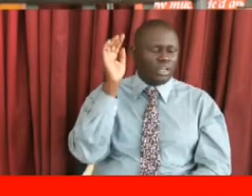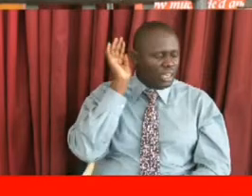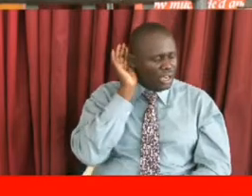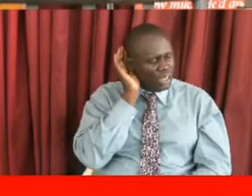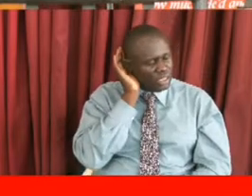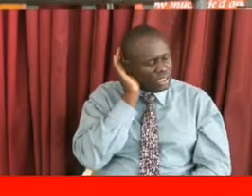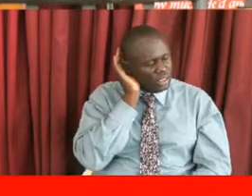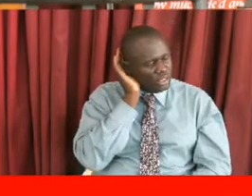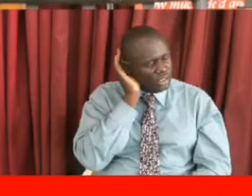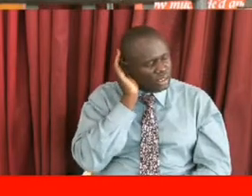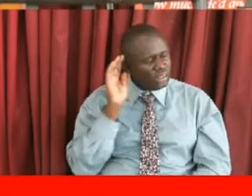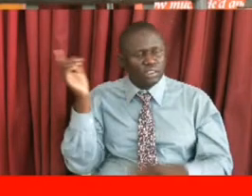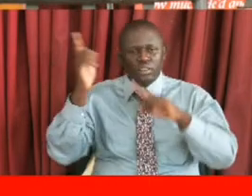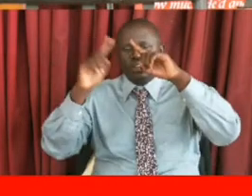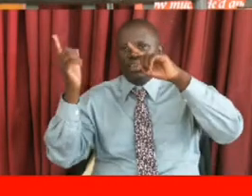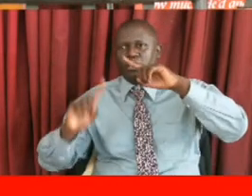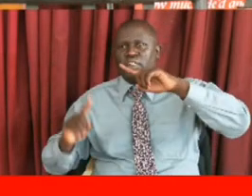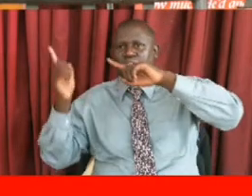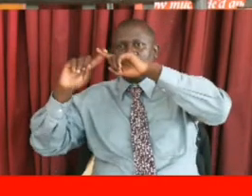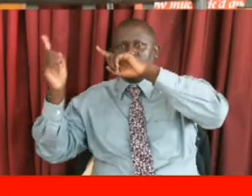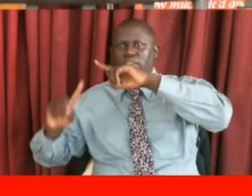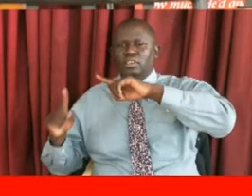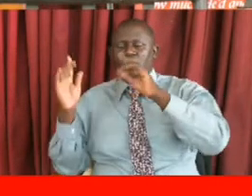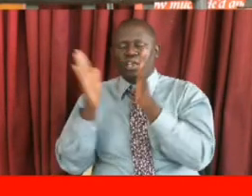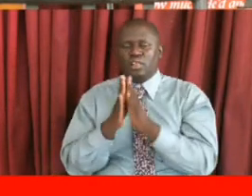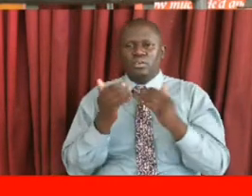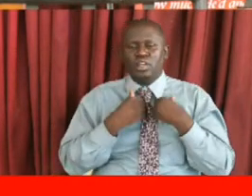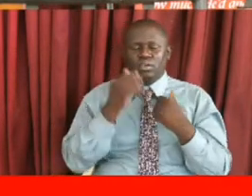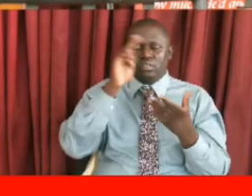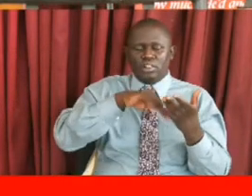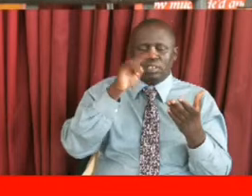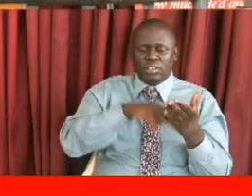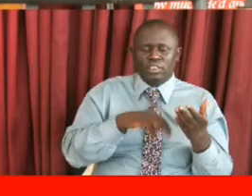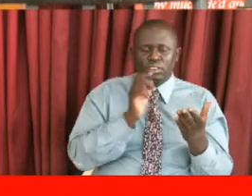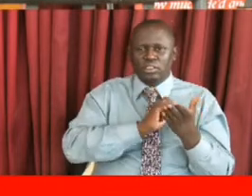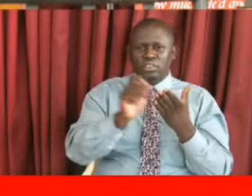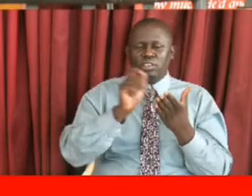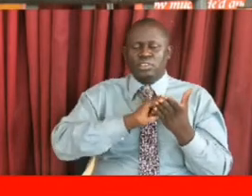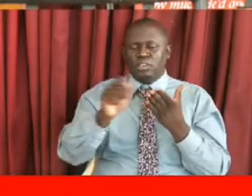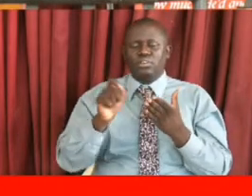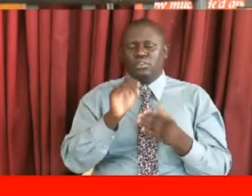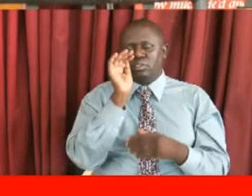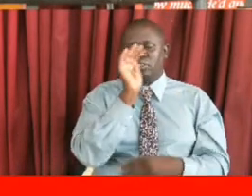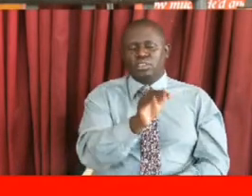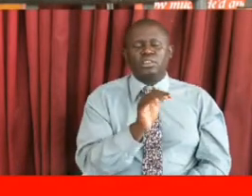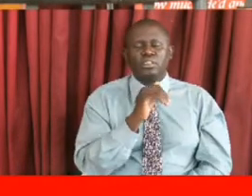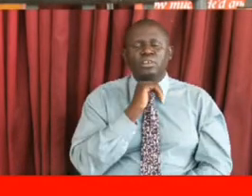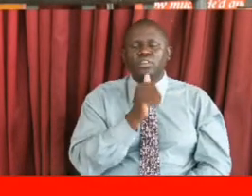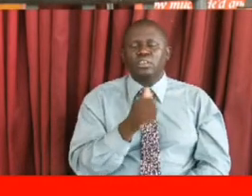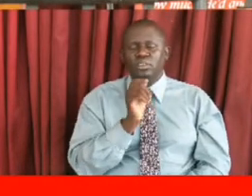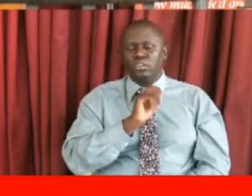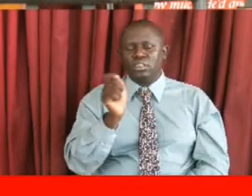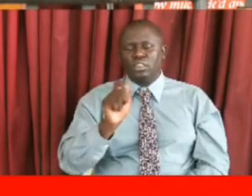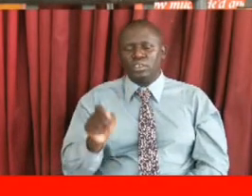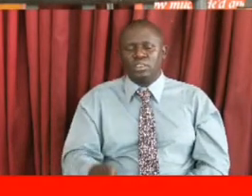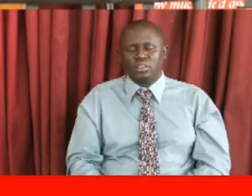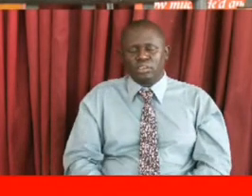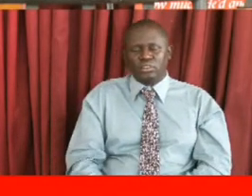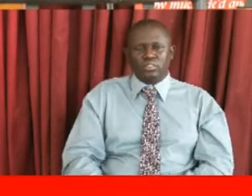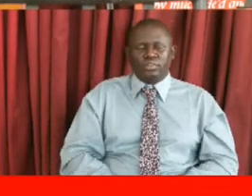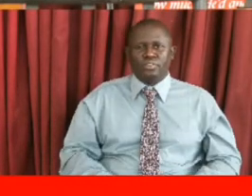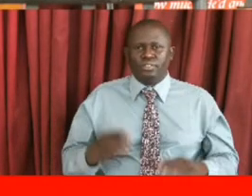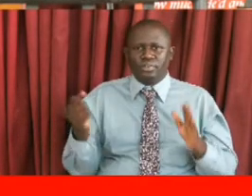Thunders and we have read in the scripture he was forbidden to write this book was